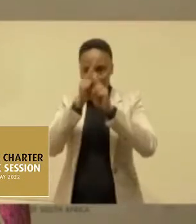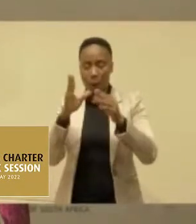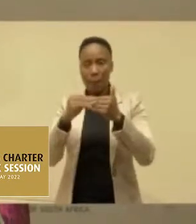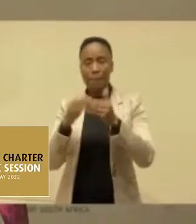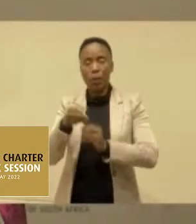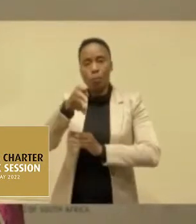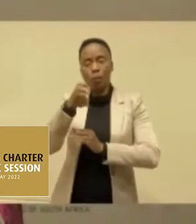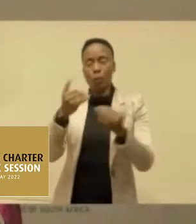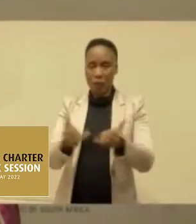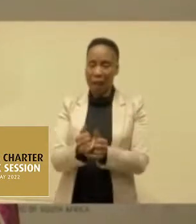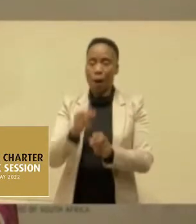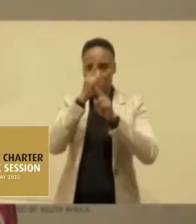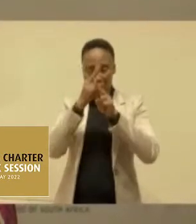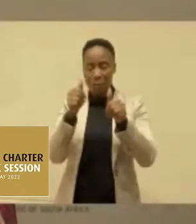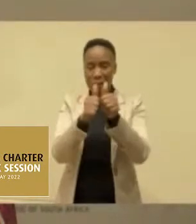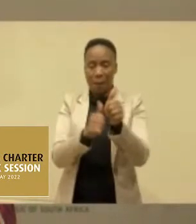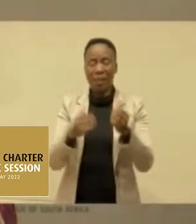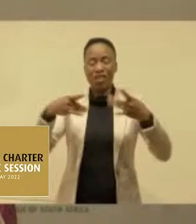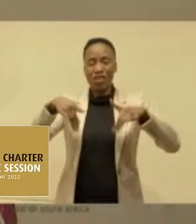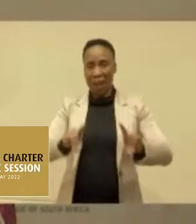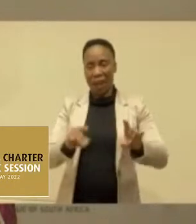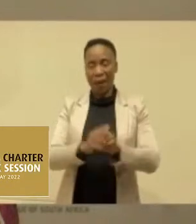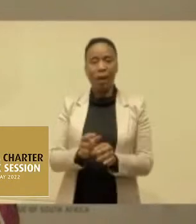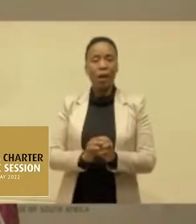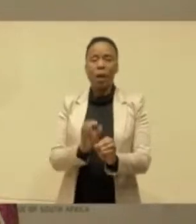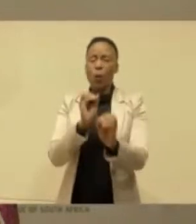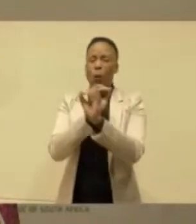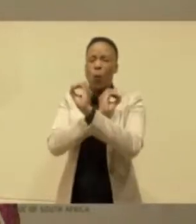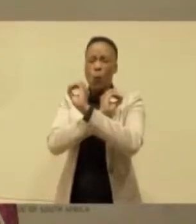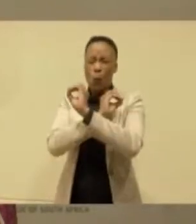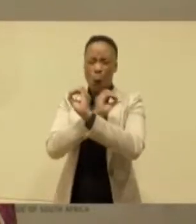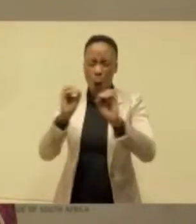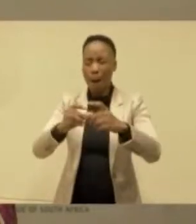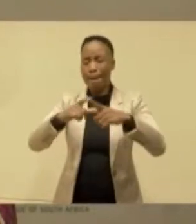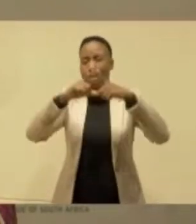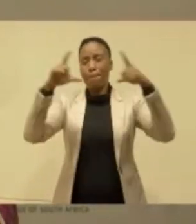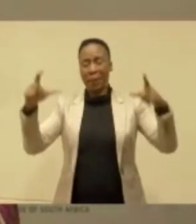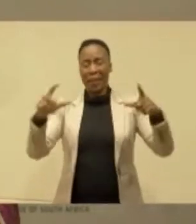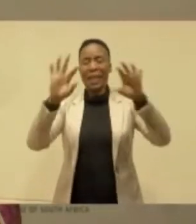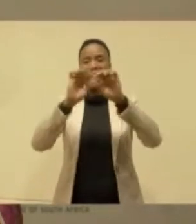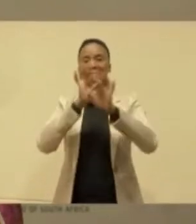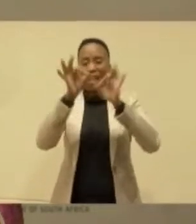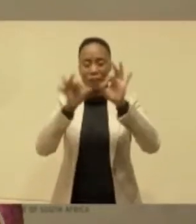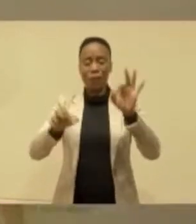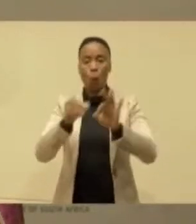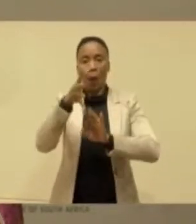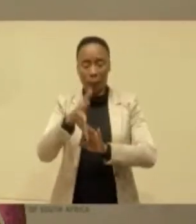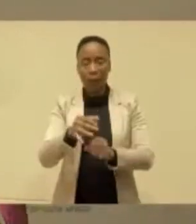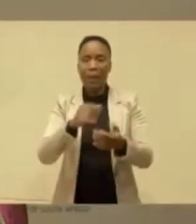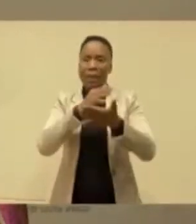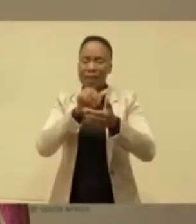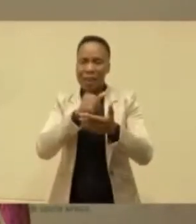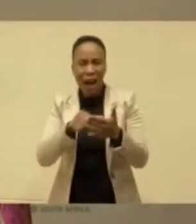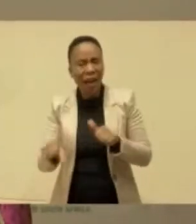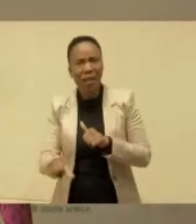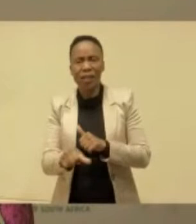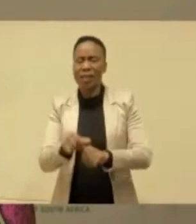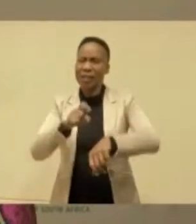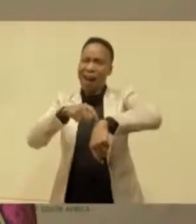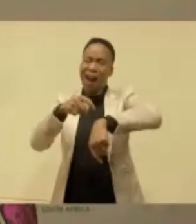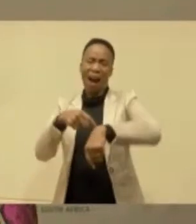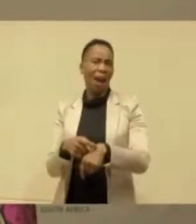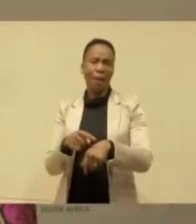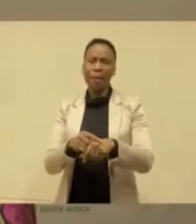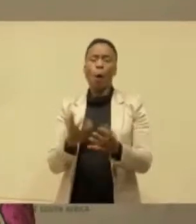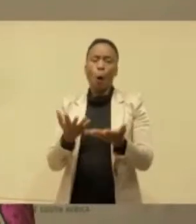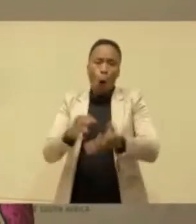today there can be no greater gift than that of giving one's time and energy to help